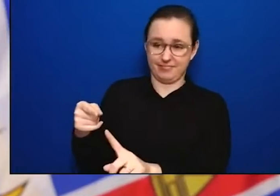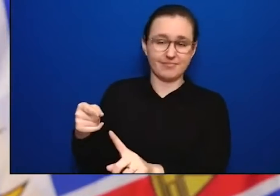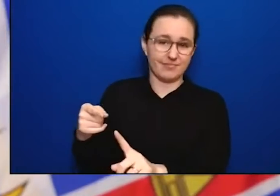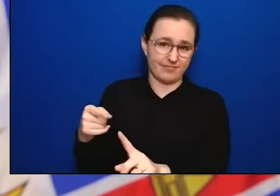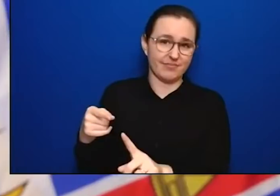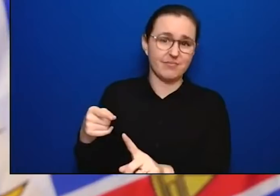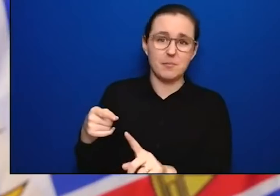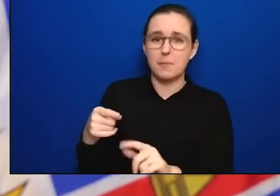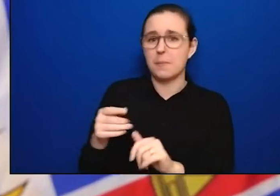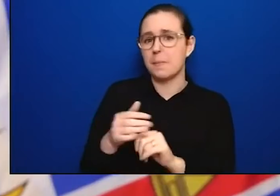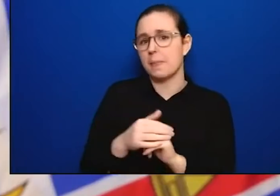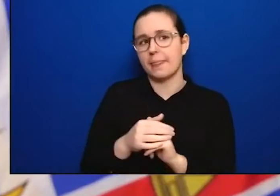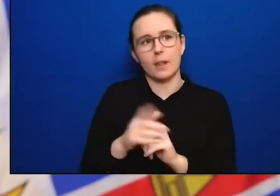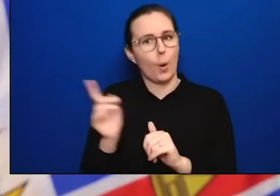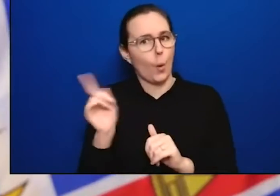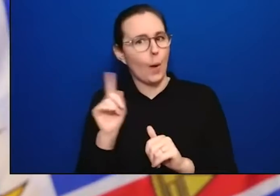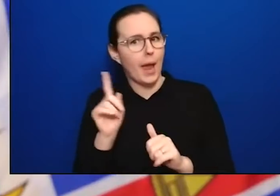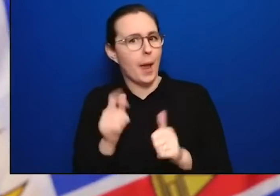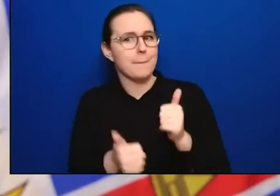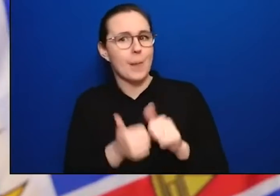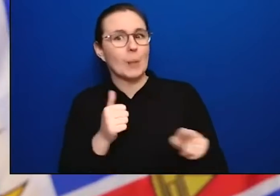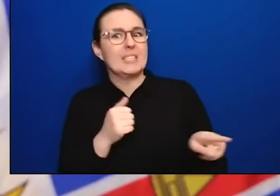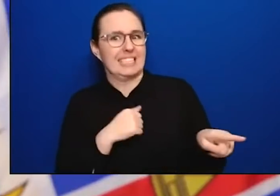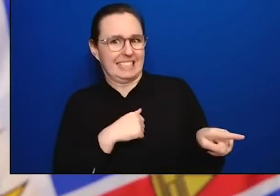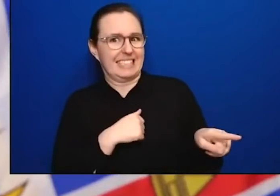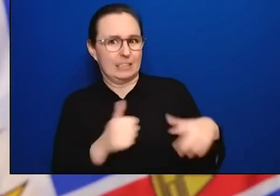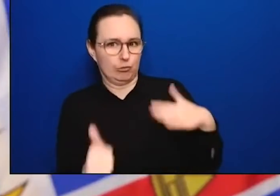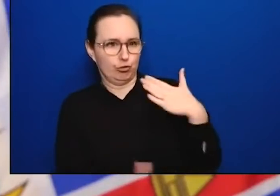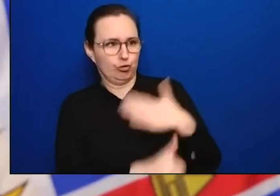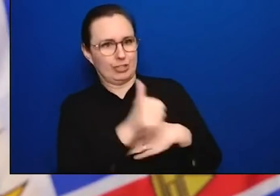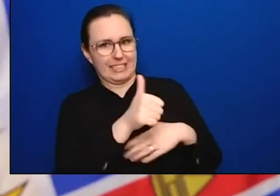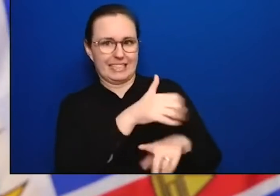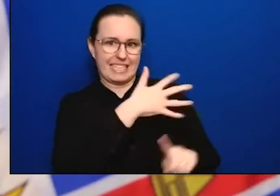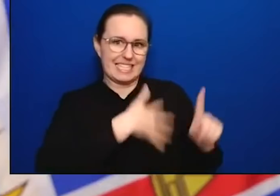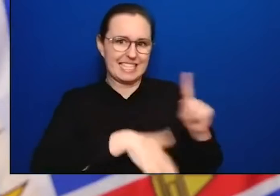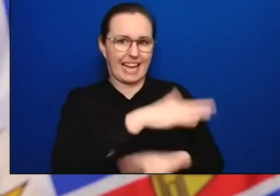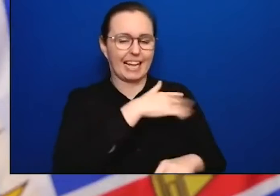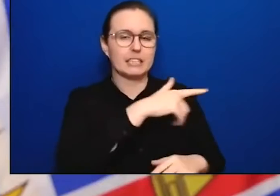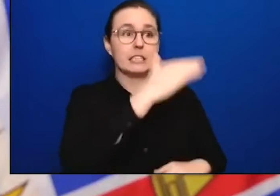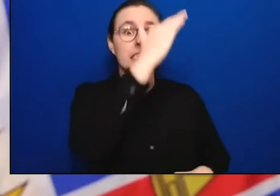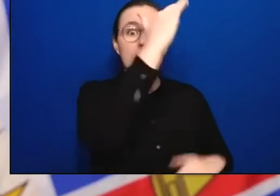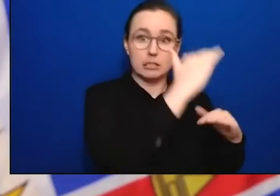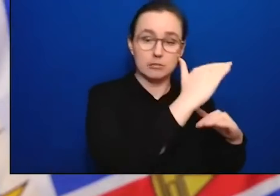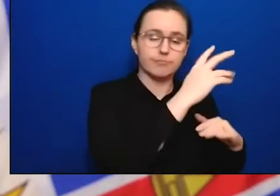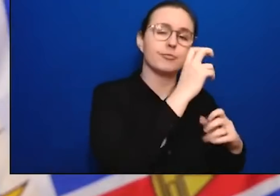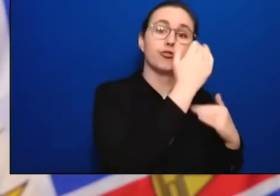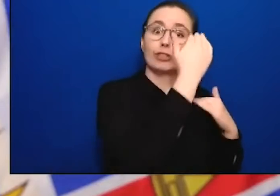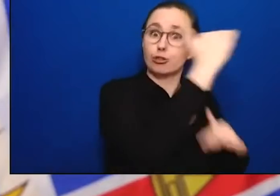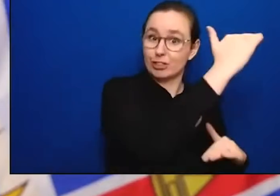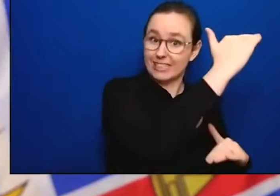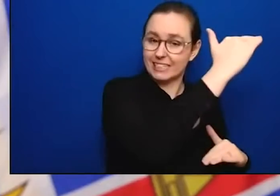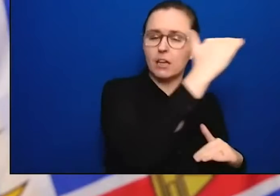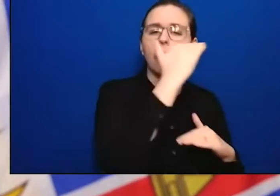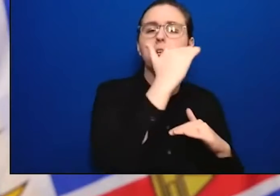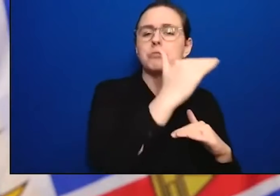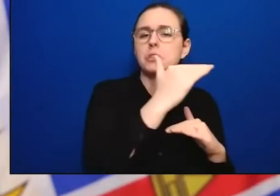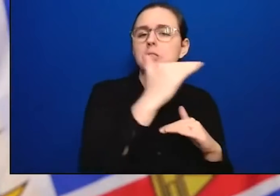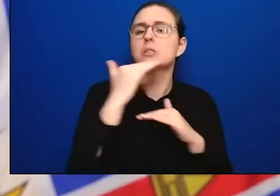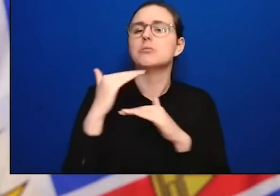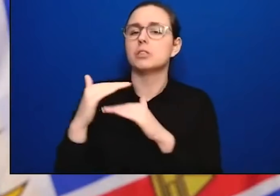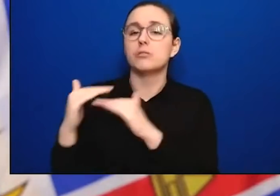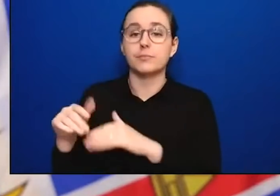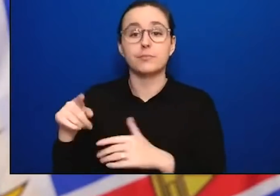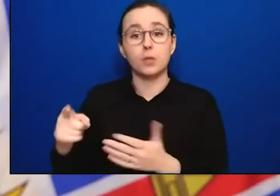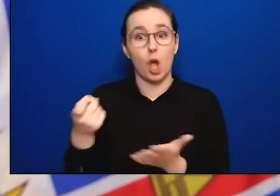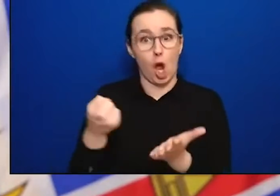are measures that we have in place that address in a sort of sequential way the highest risk settings, and then we put in